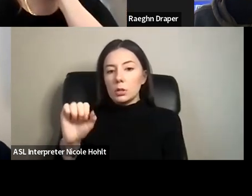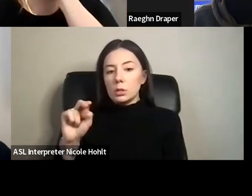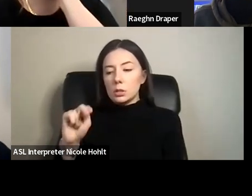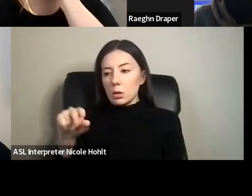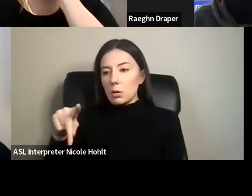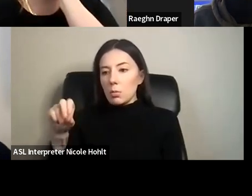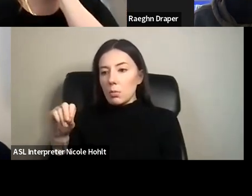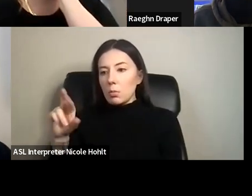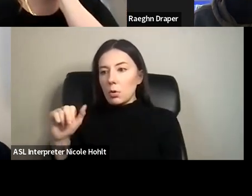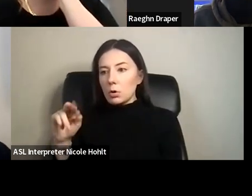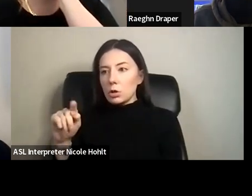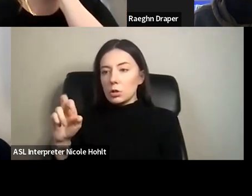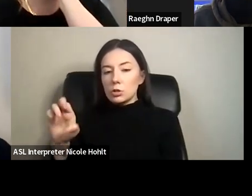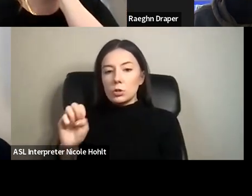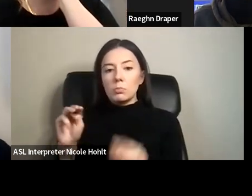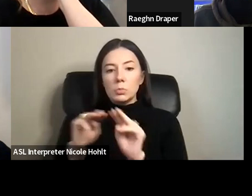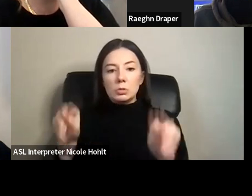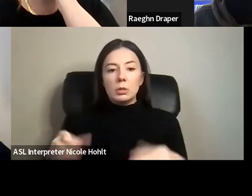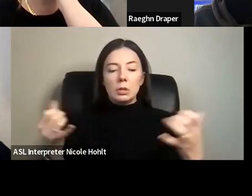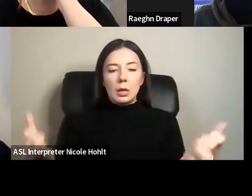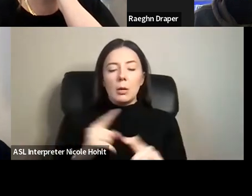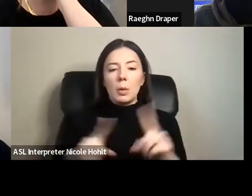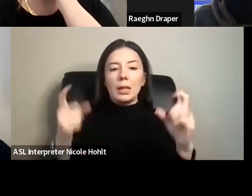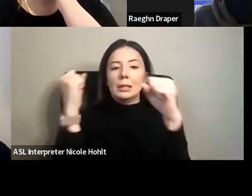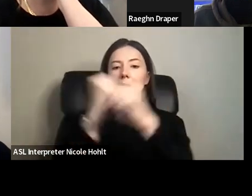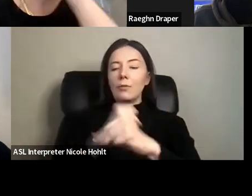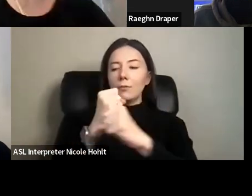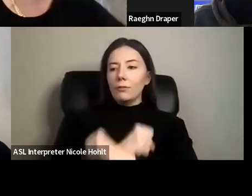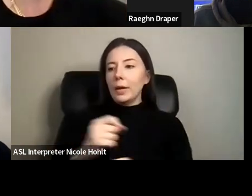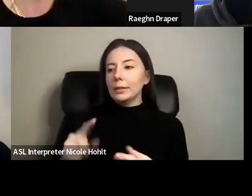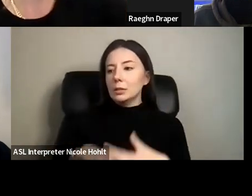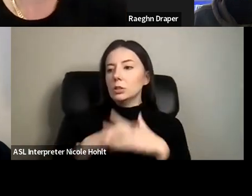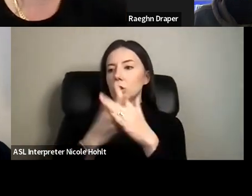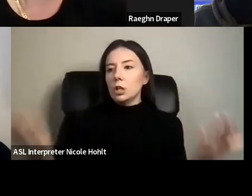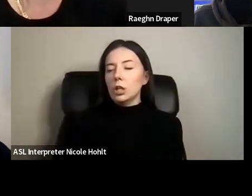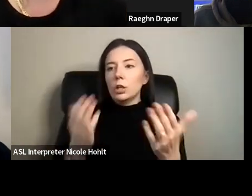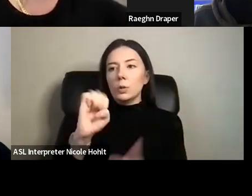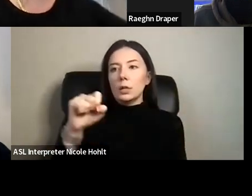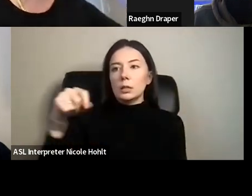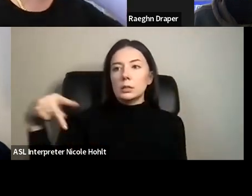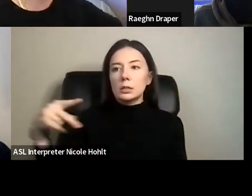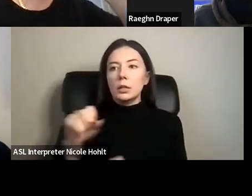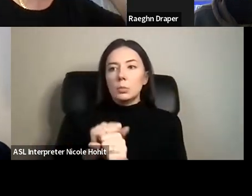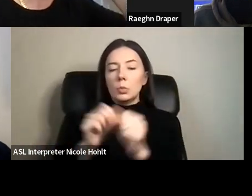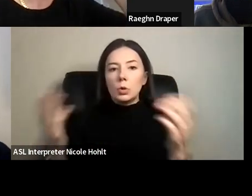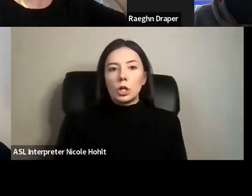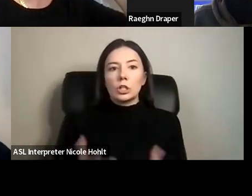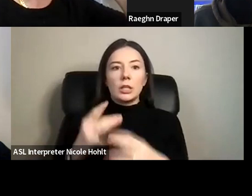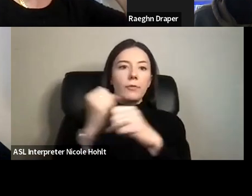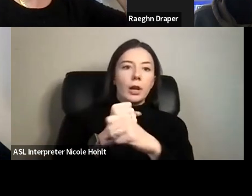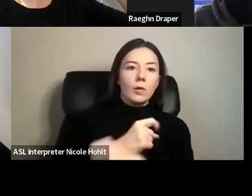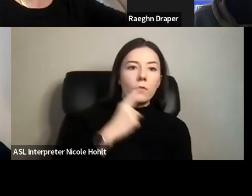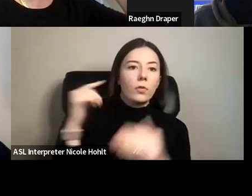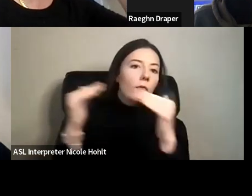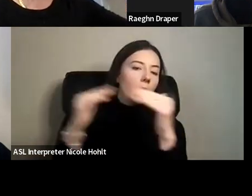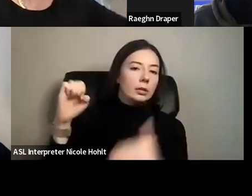now. But the fight started here with the tip workers and fighting for their tips. And so we continue